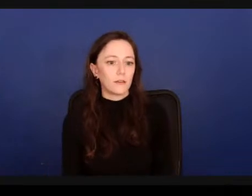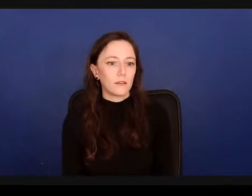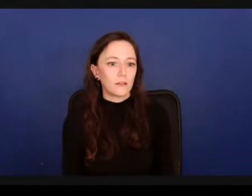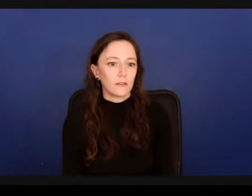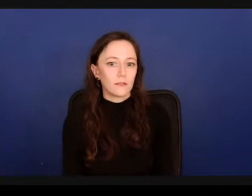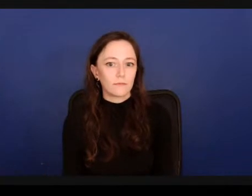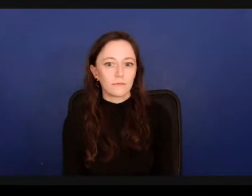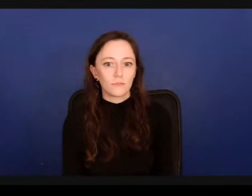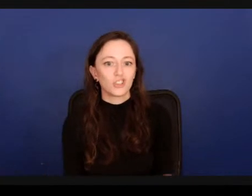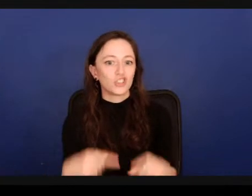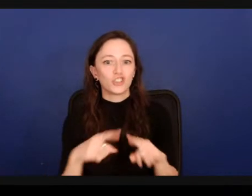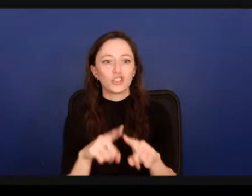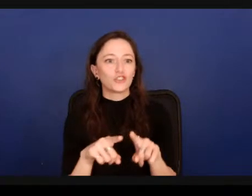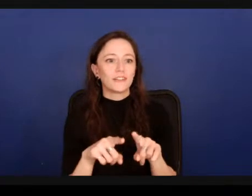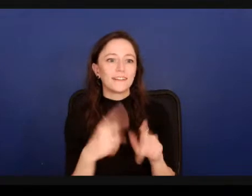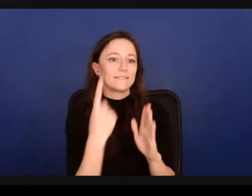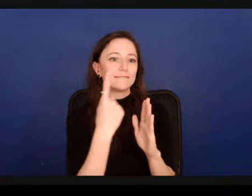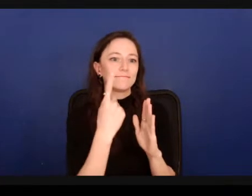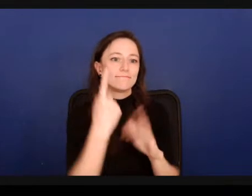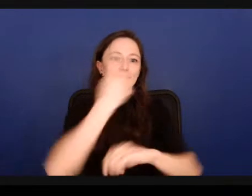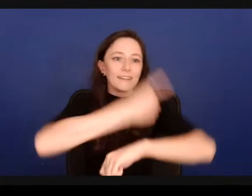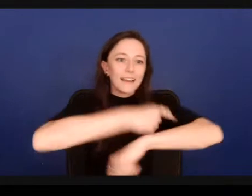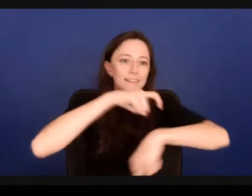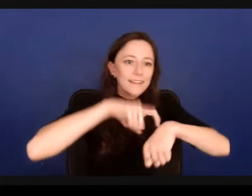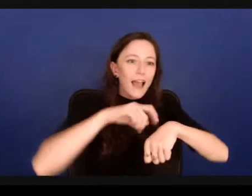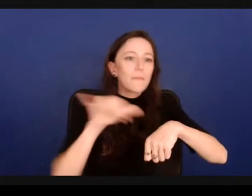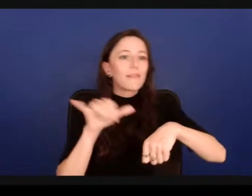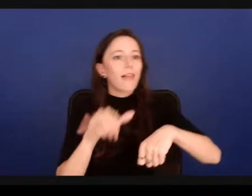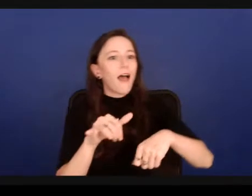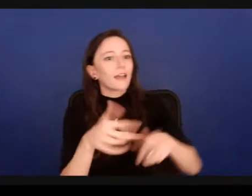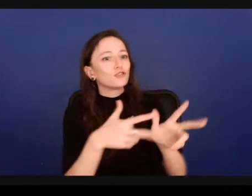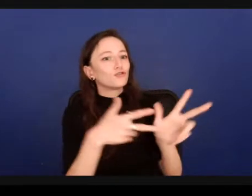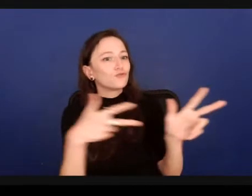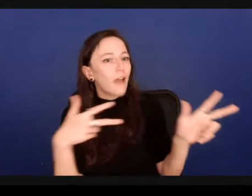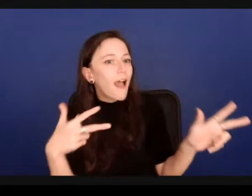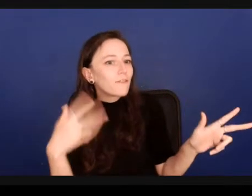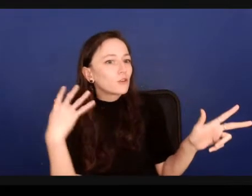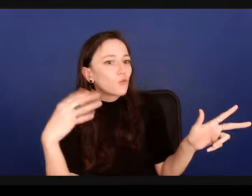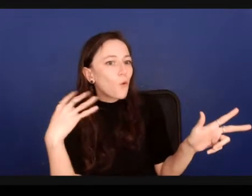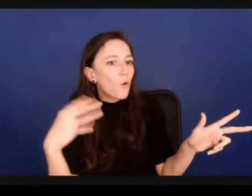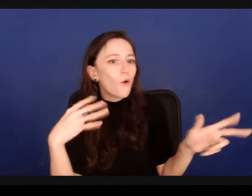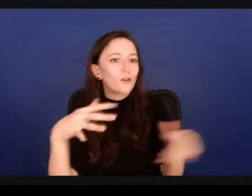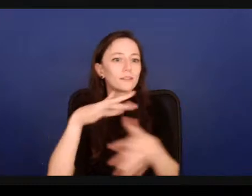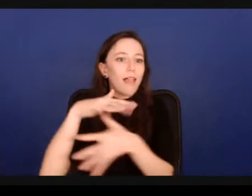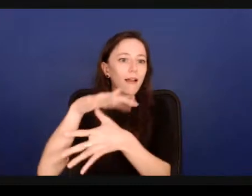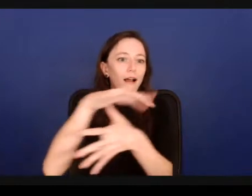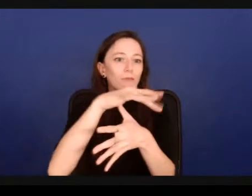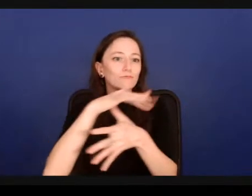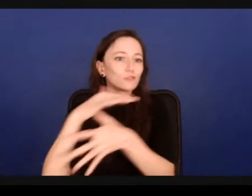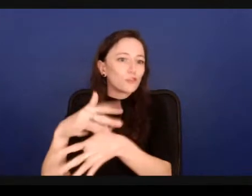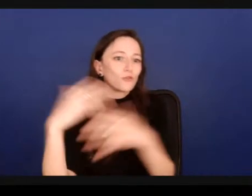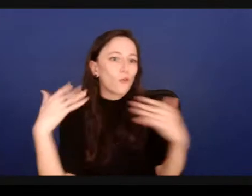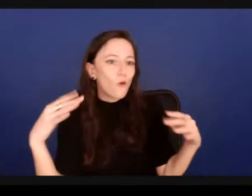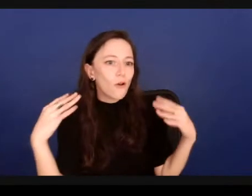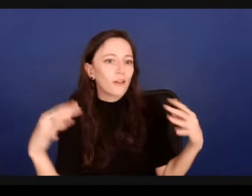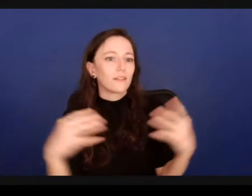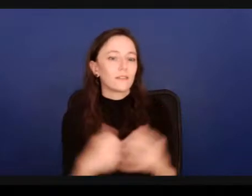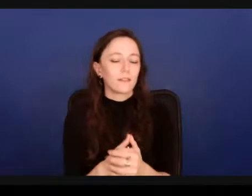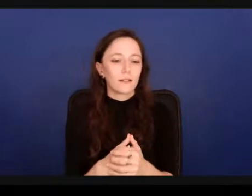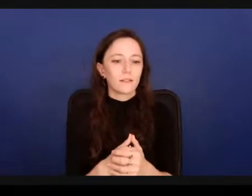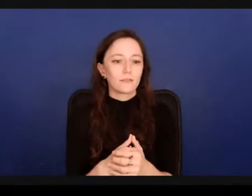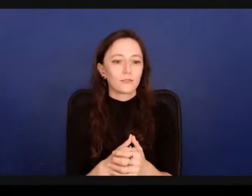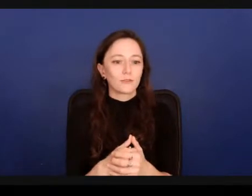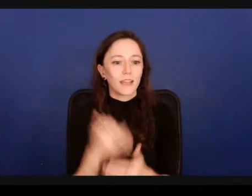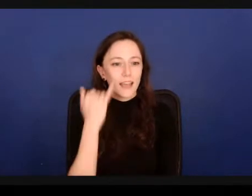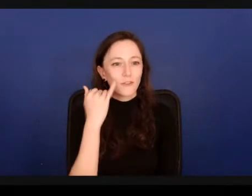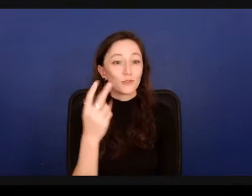hours, just from foot traffic and cars and helicopters. Although, if you saw the new Hawaiian Volcanoes National